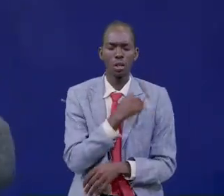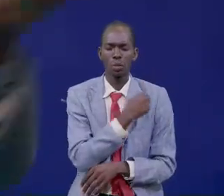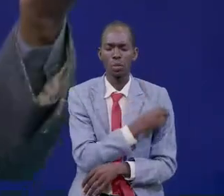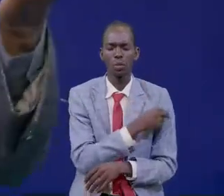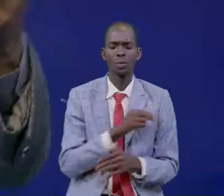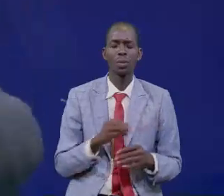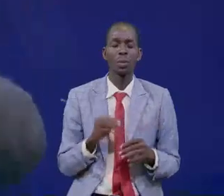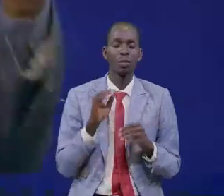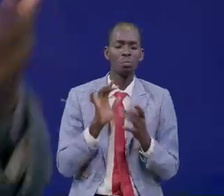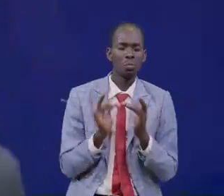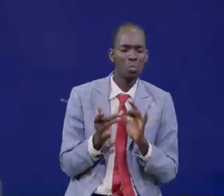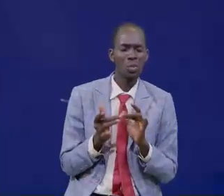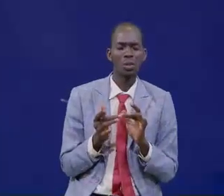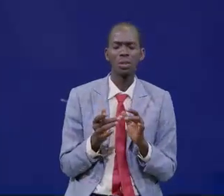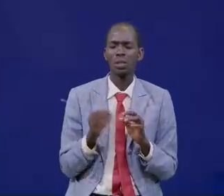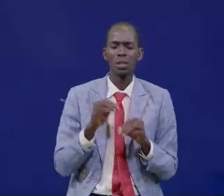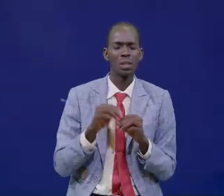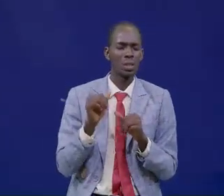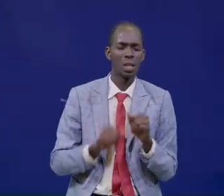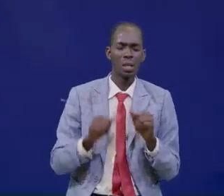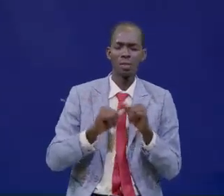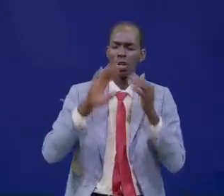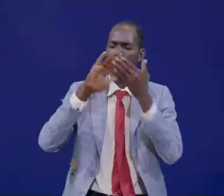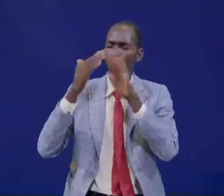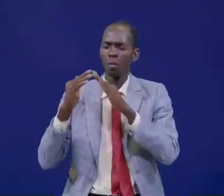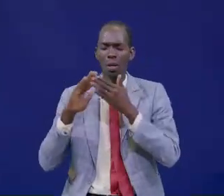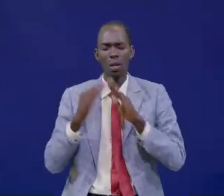online in every community and every nation.